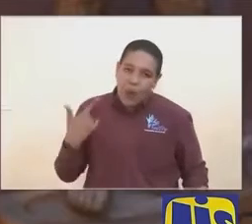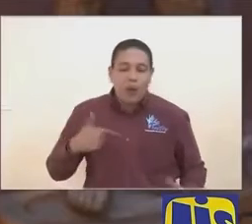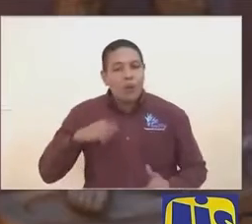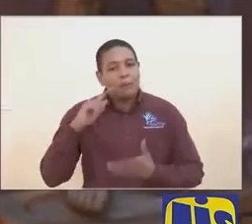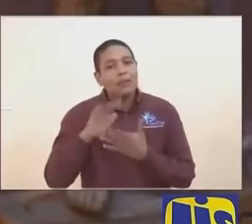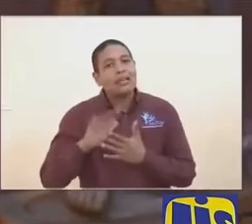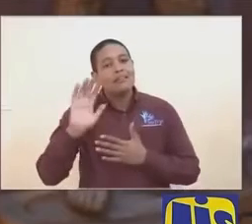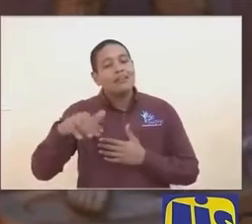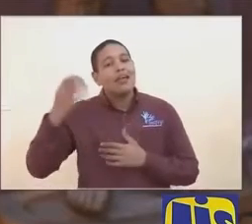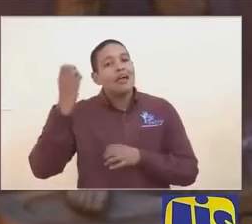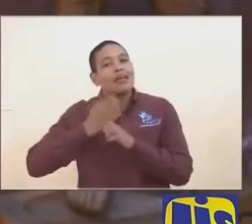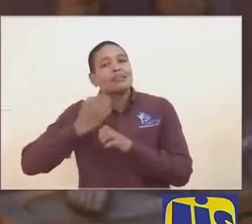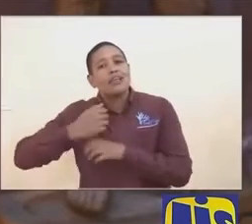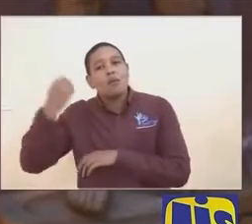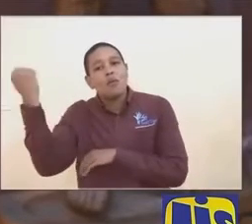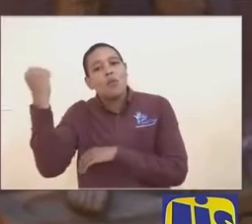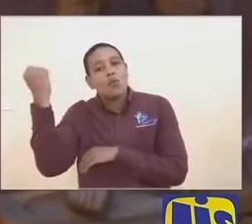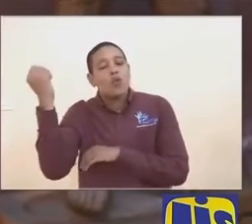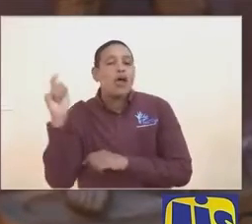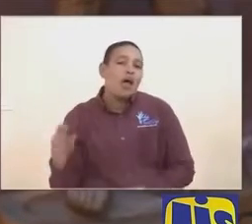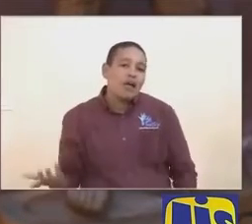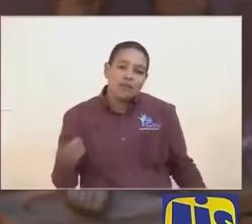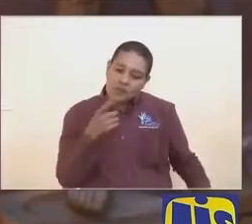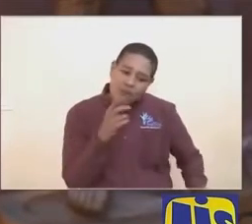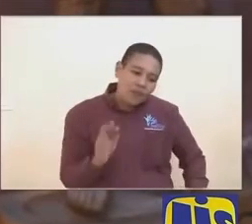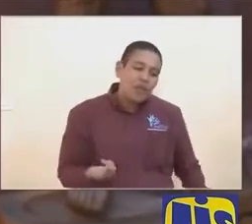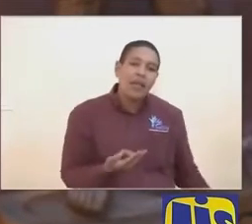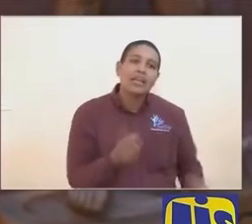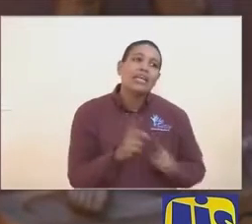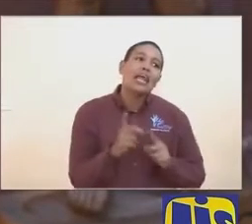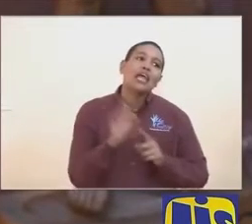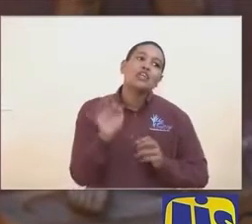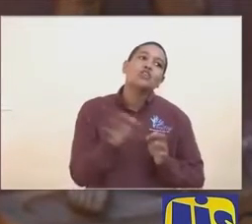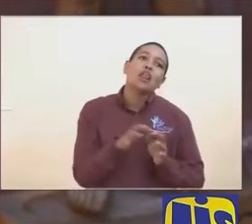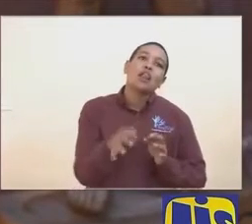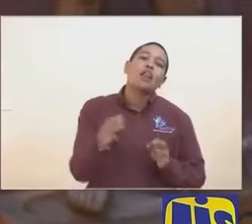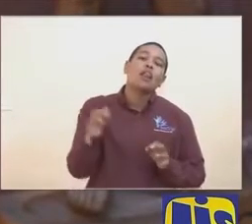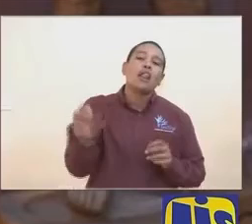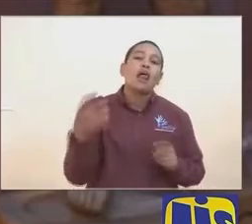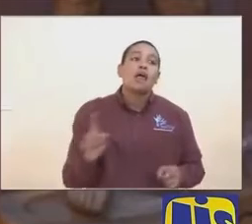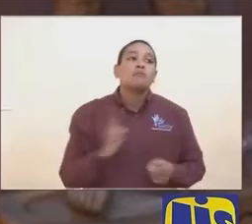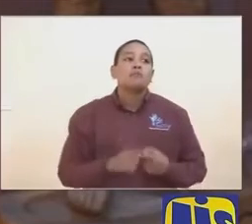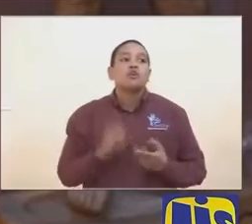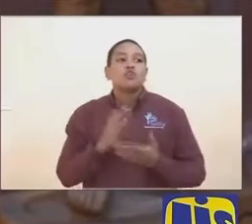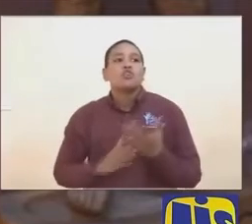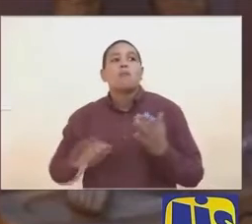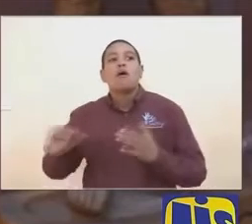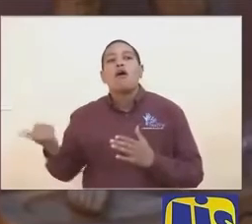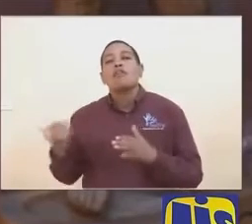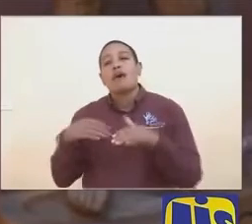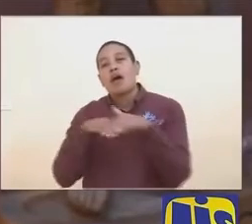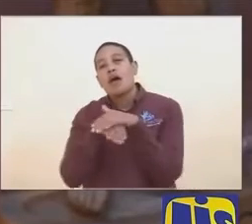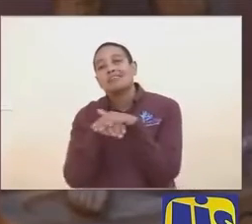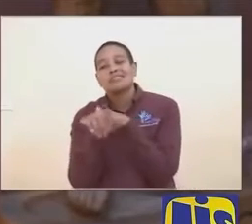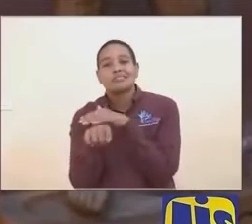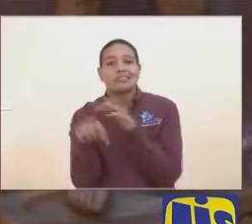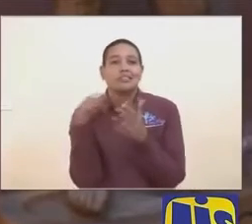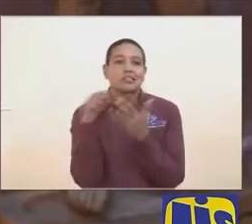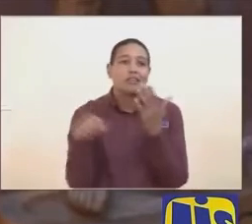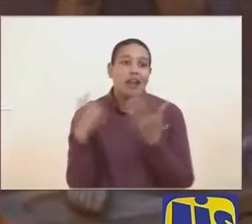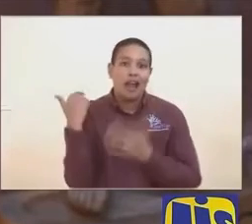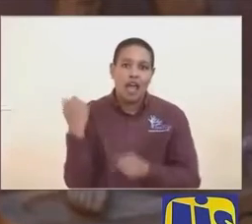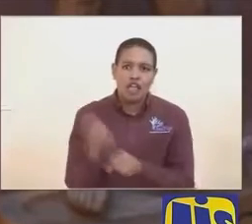believe the exams, the date should be pushed back, and some of the other accommodations that they made last